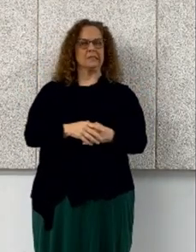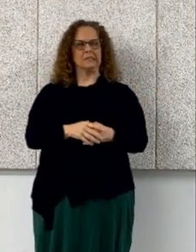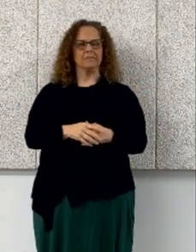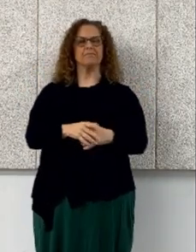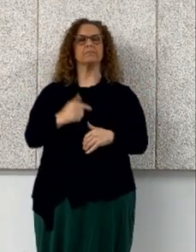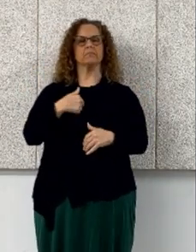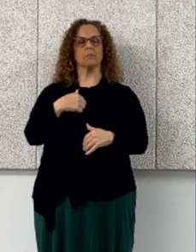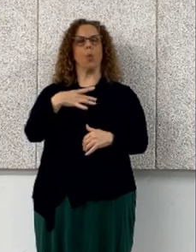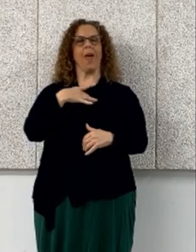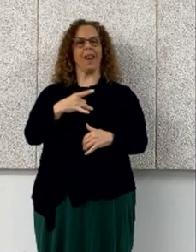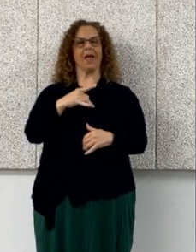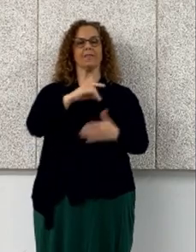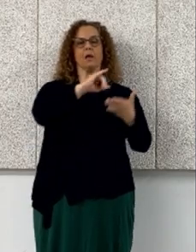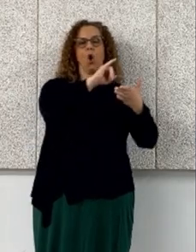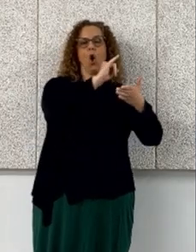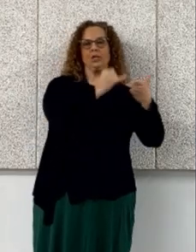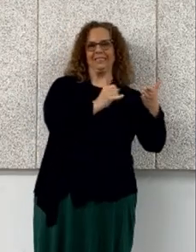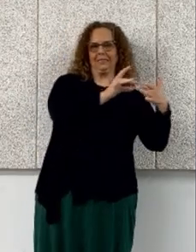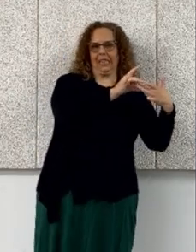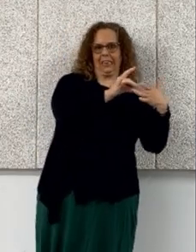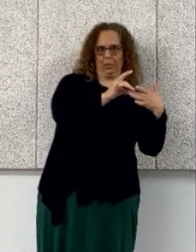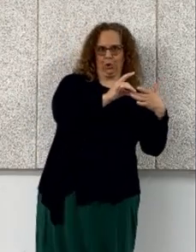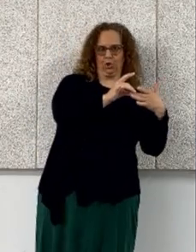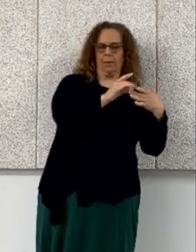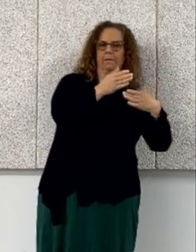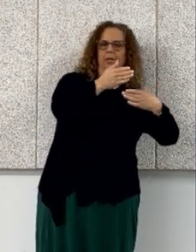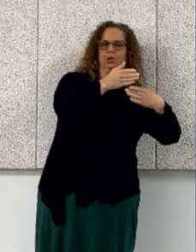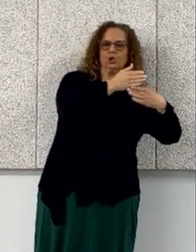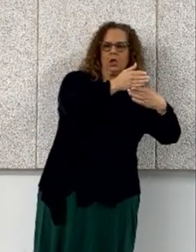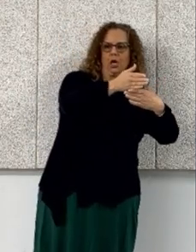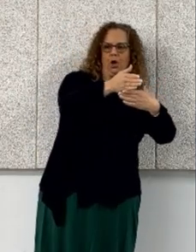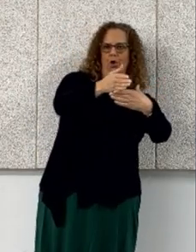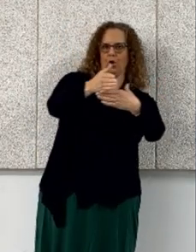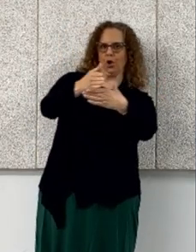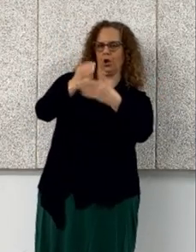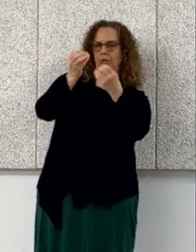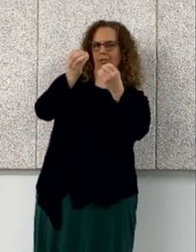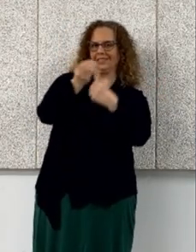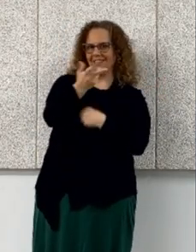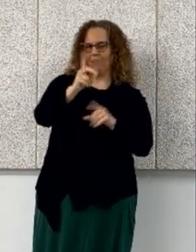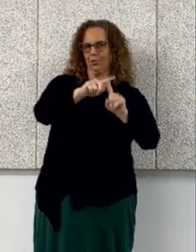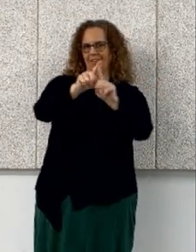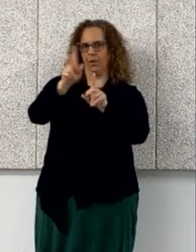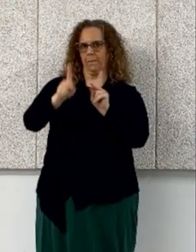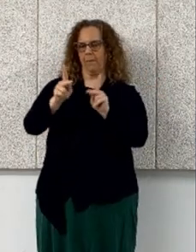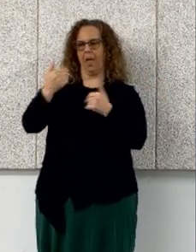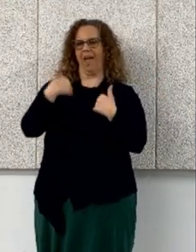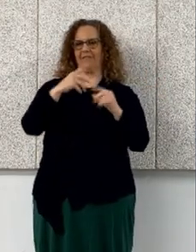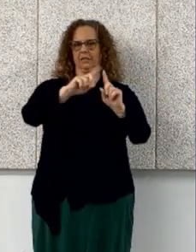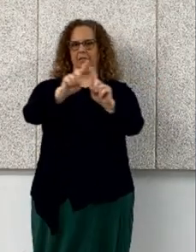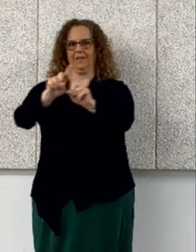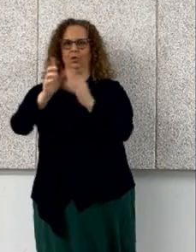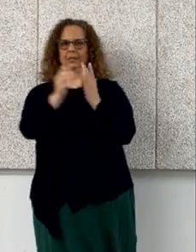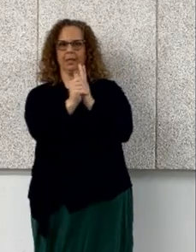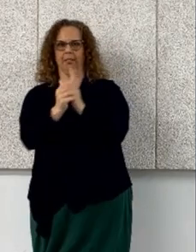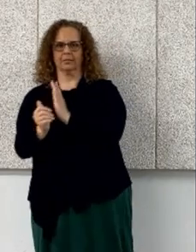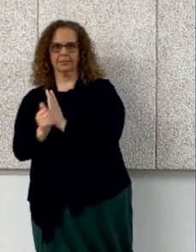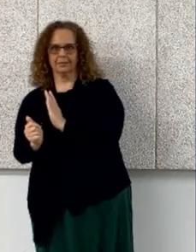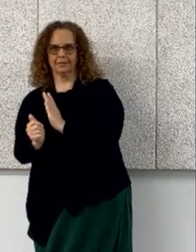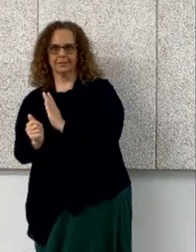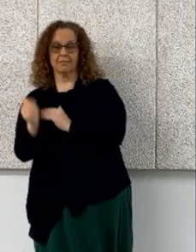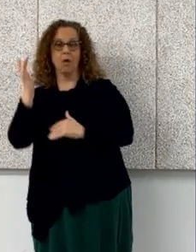of the artistic leadership being able to be shared across multiple people who brought different skill sets to the table, especially because